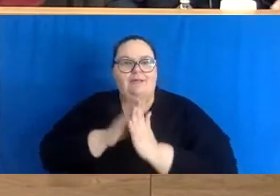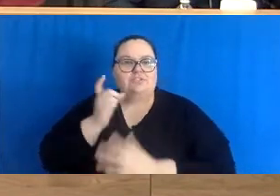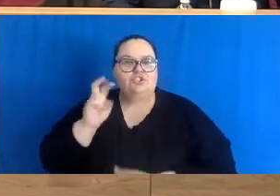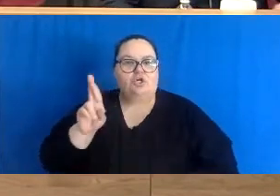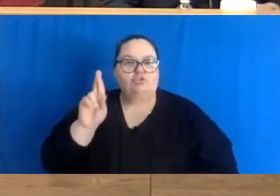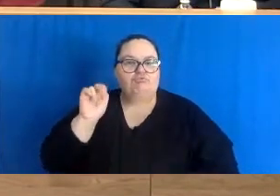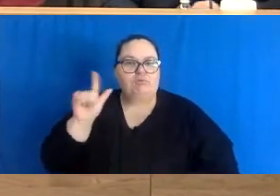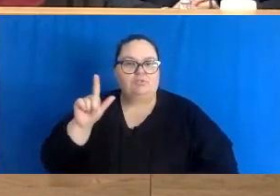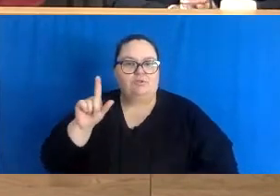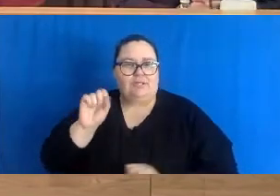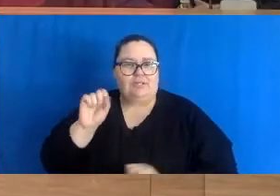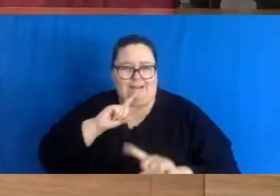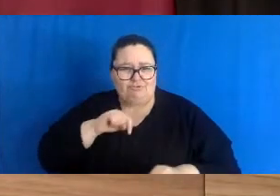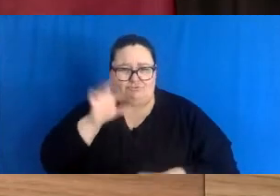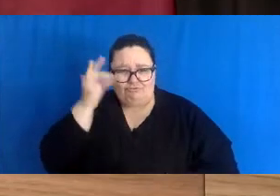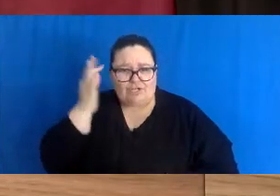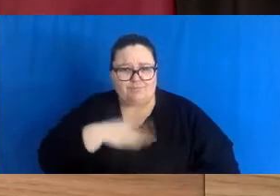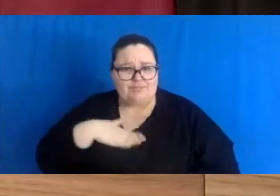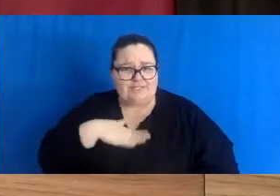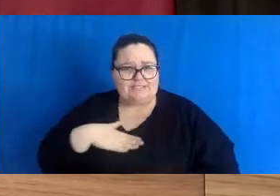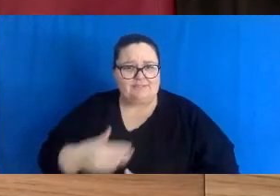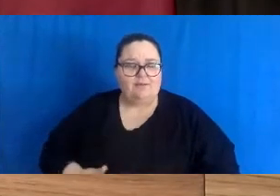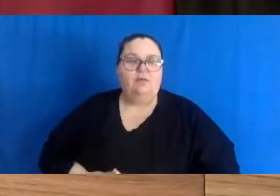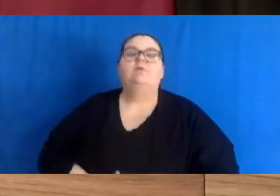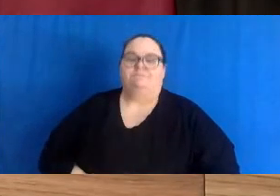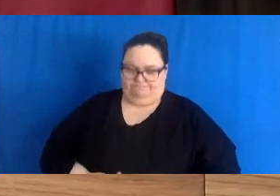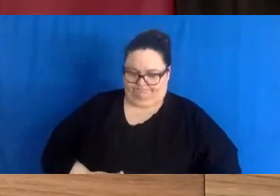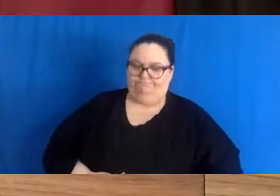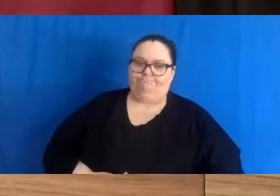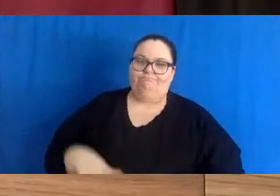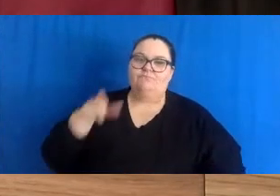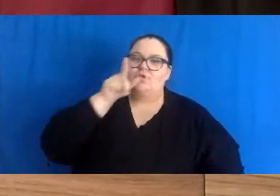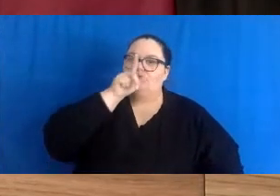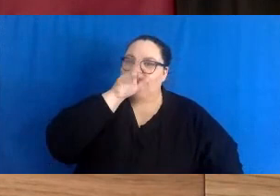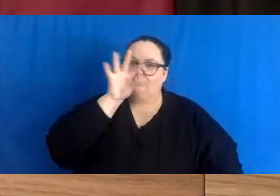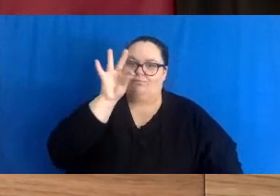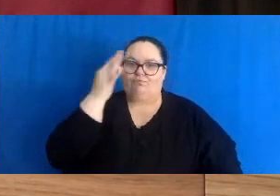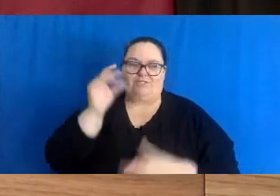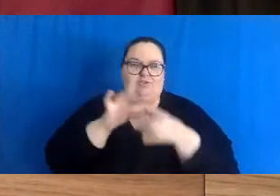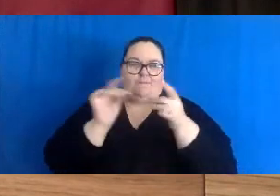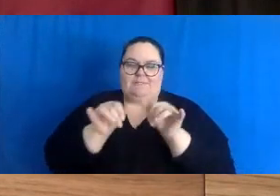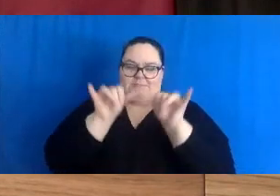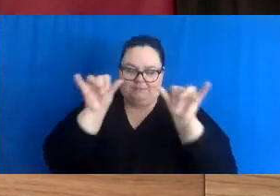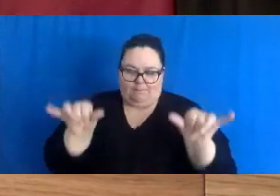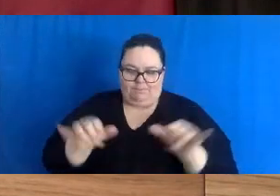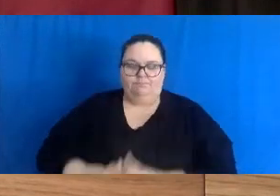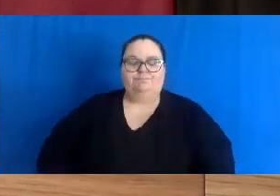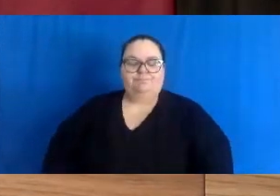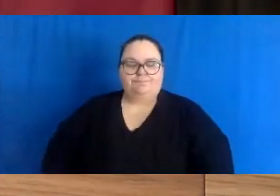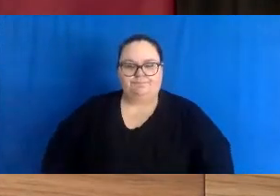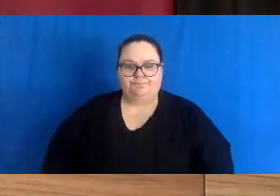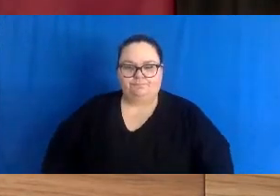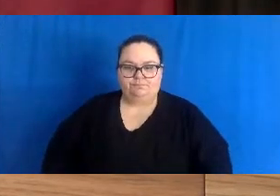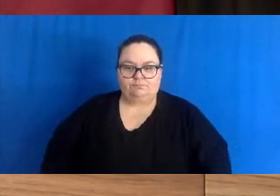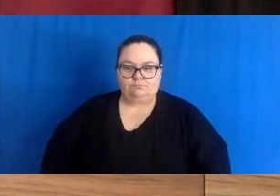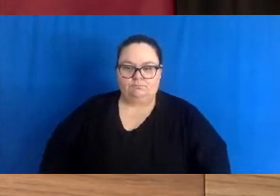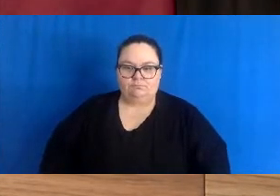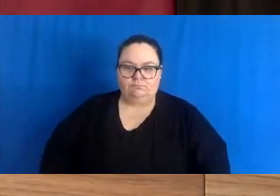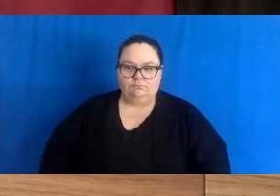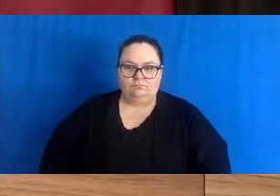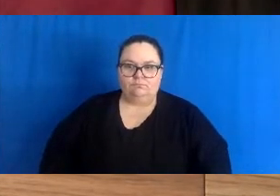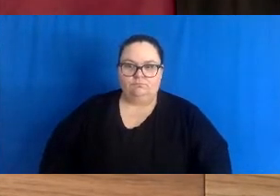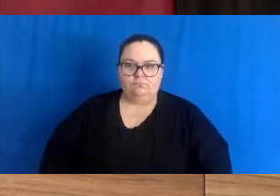Yes, the benefit with the extra 2 weeks is that we can give the booster shot to the